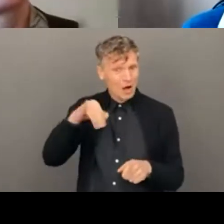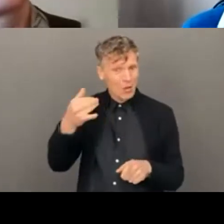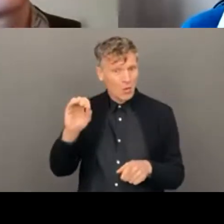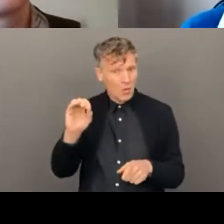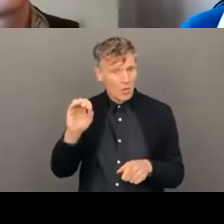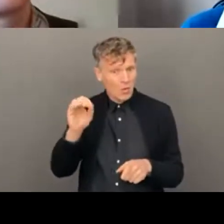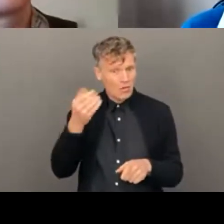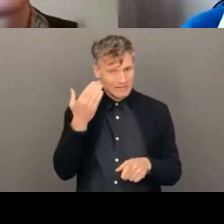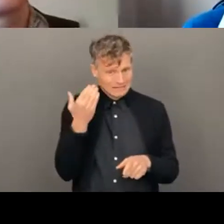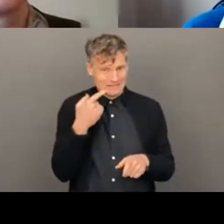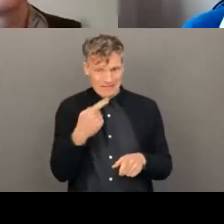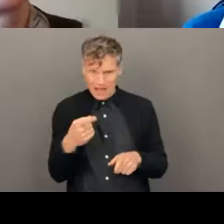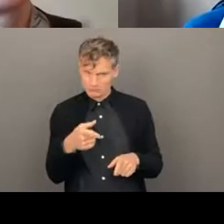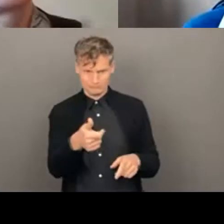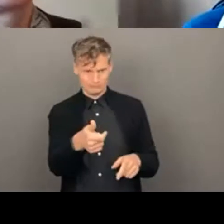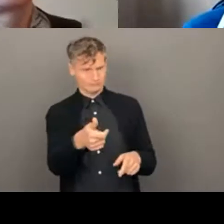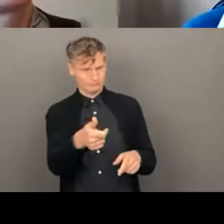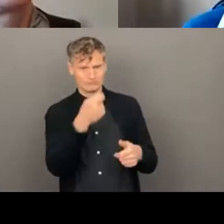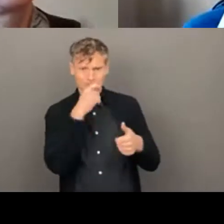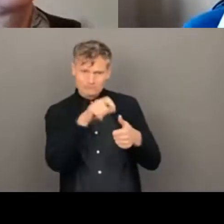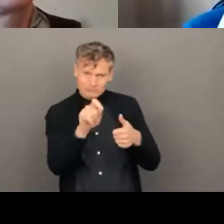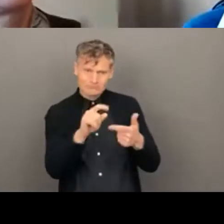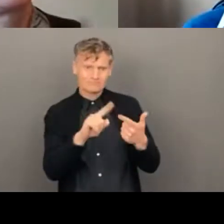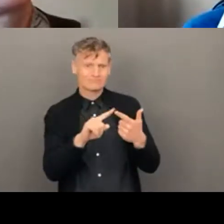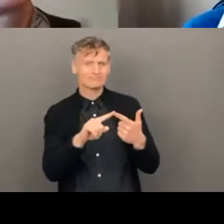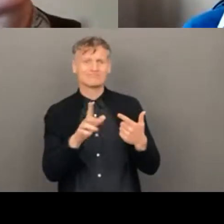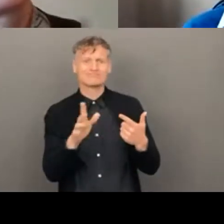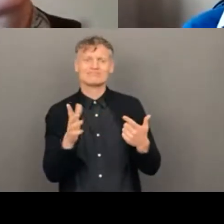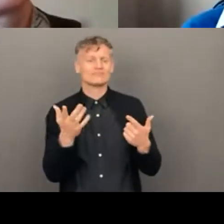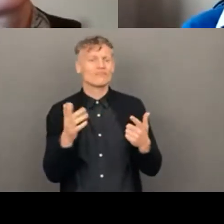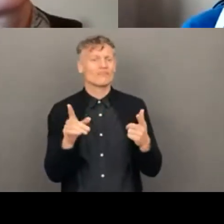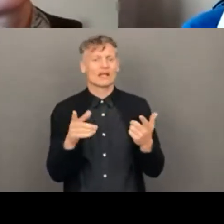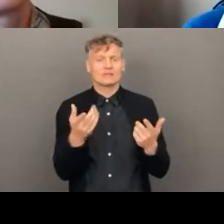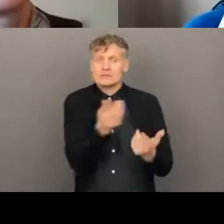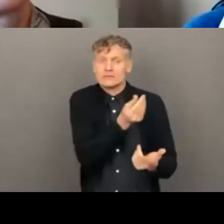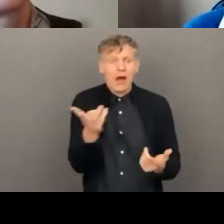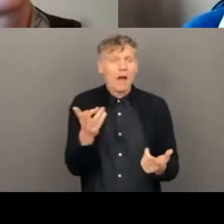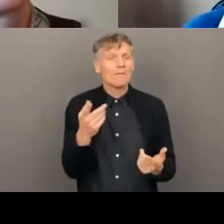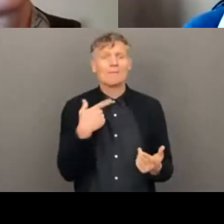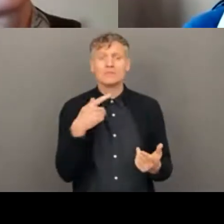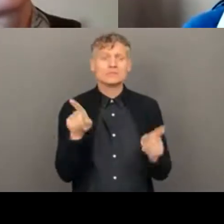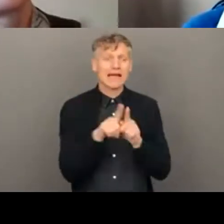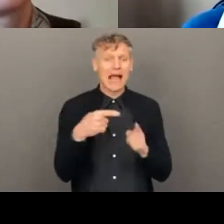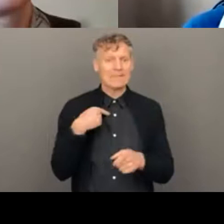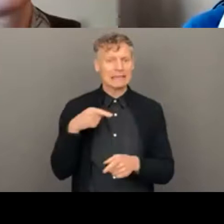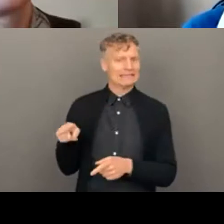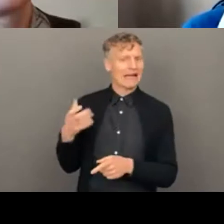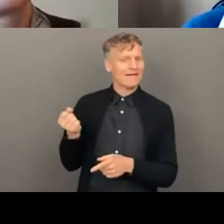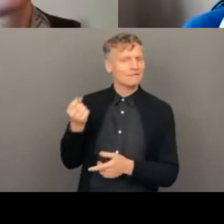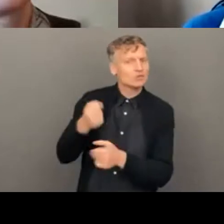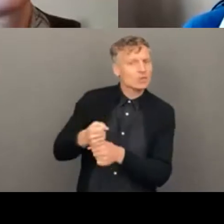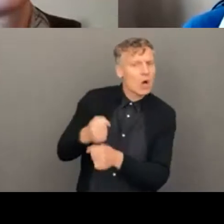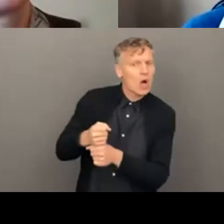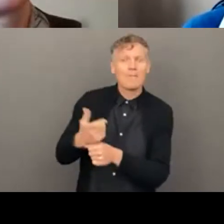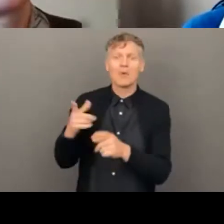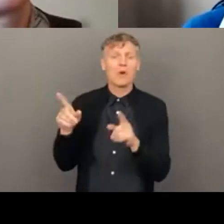and entry-level opportunities into staff positions. A number of our country offices provide internship